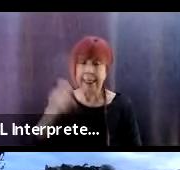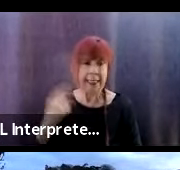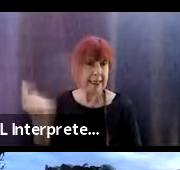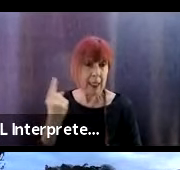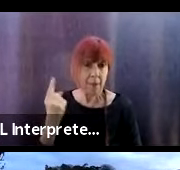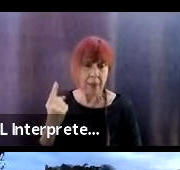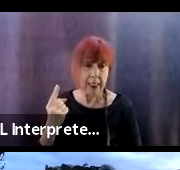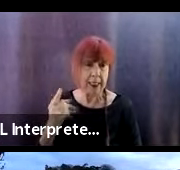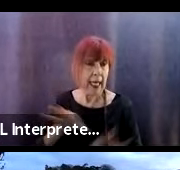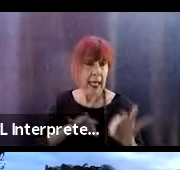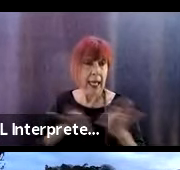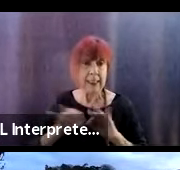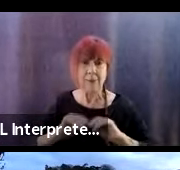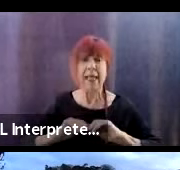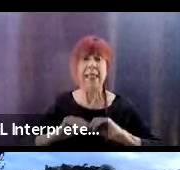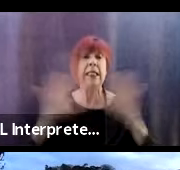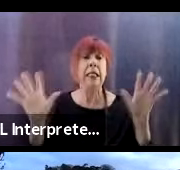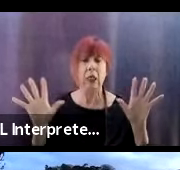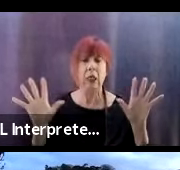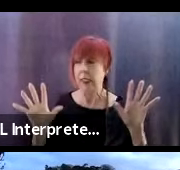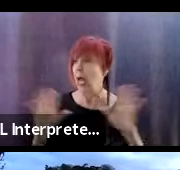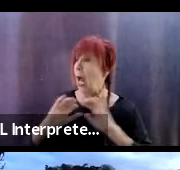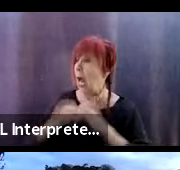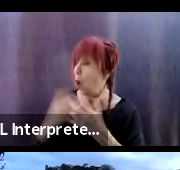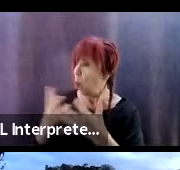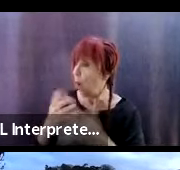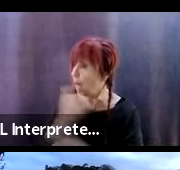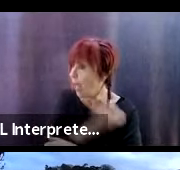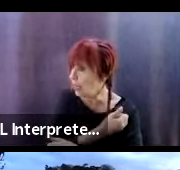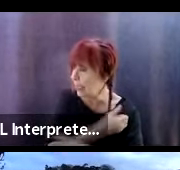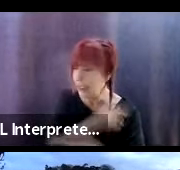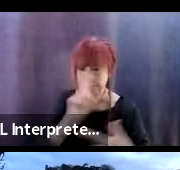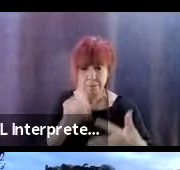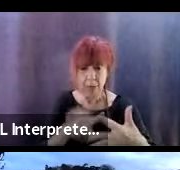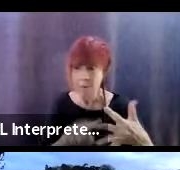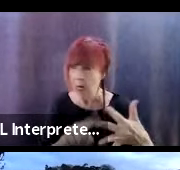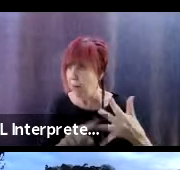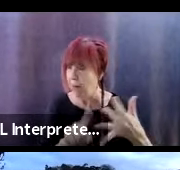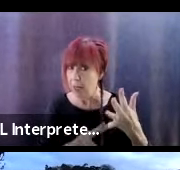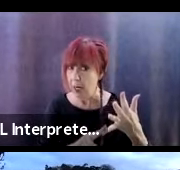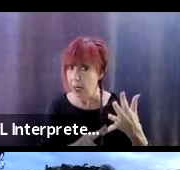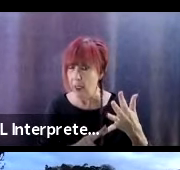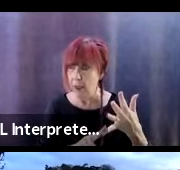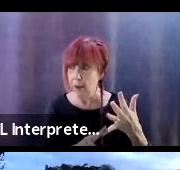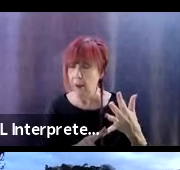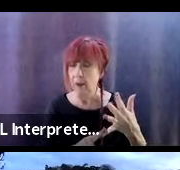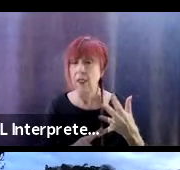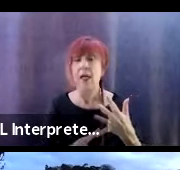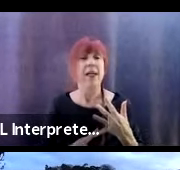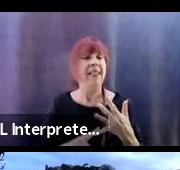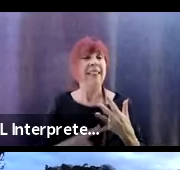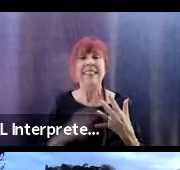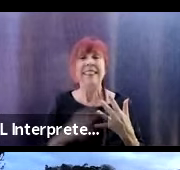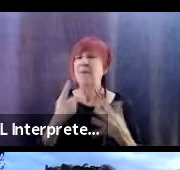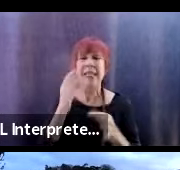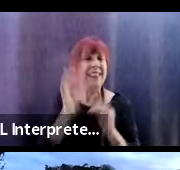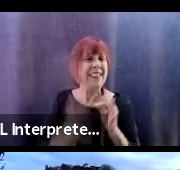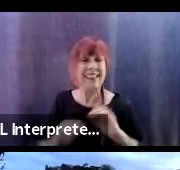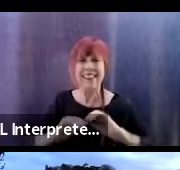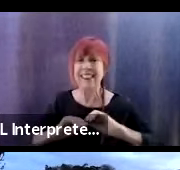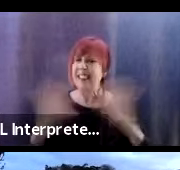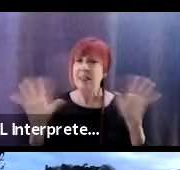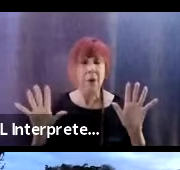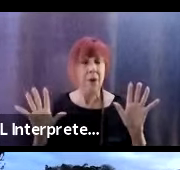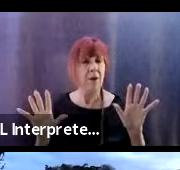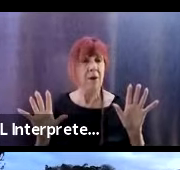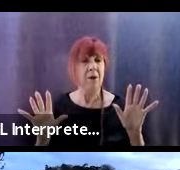to the public, here's how you get a vaccine. There's multiple routes. And just something plain and simple that just says, okay,